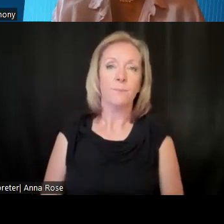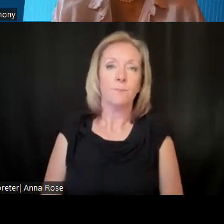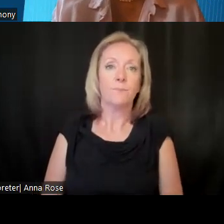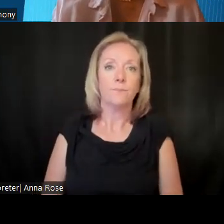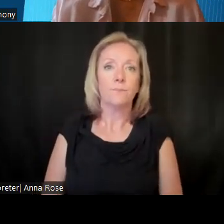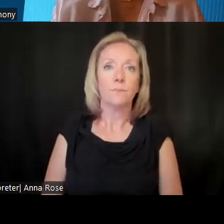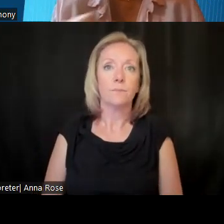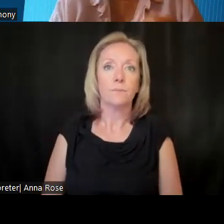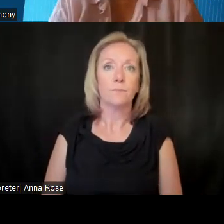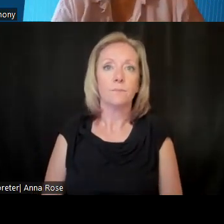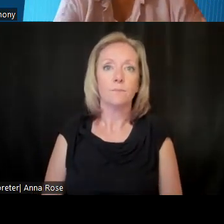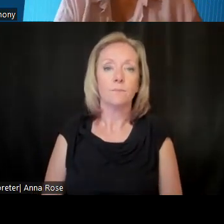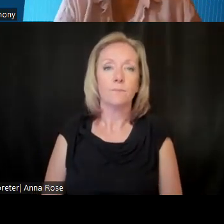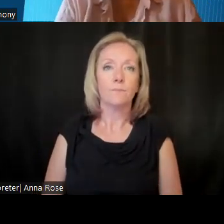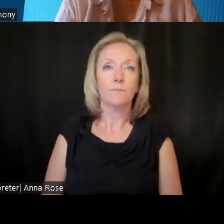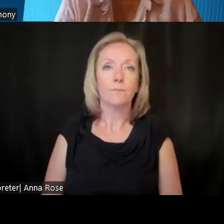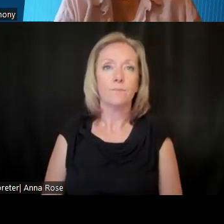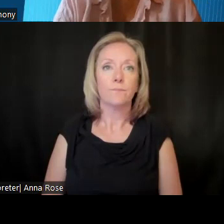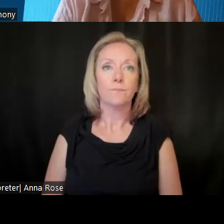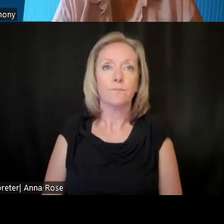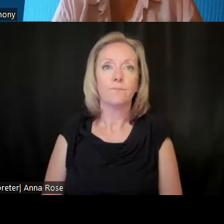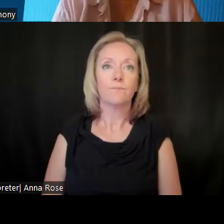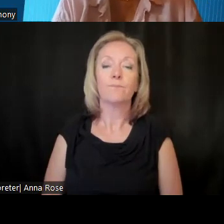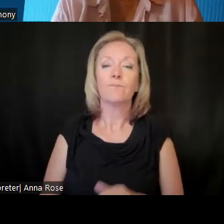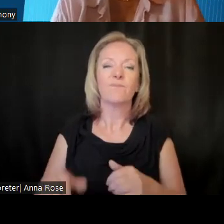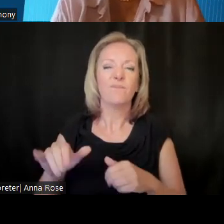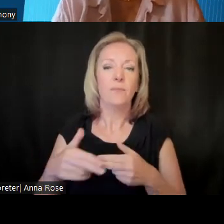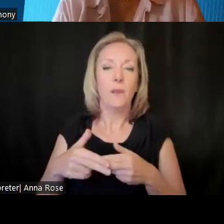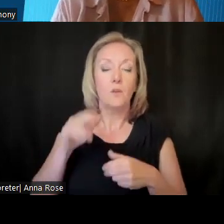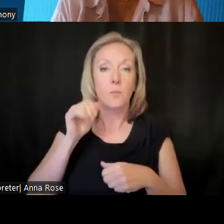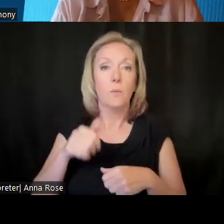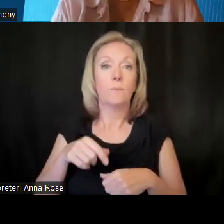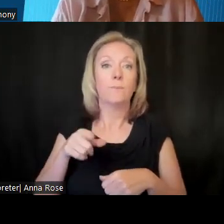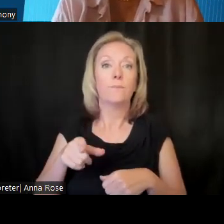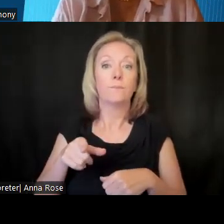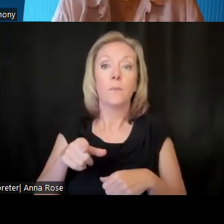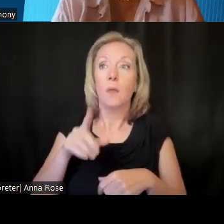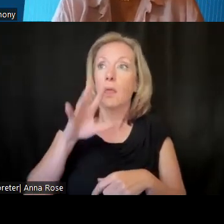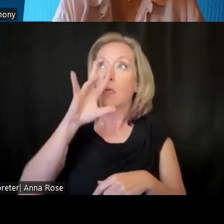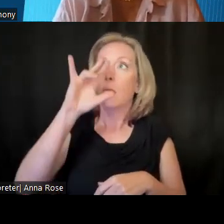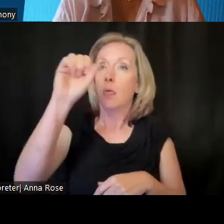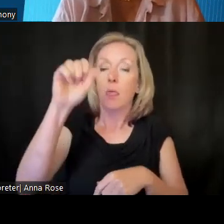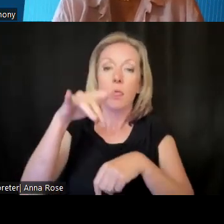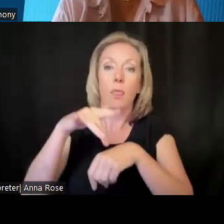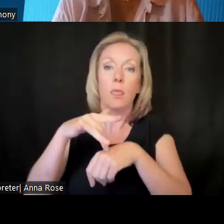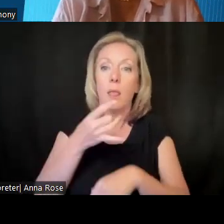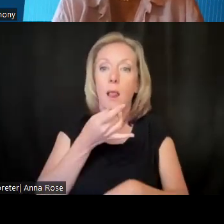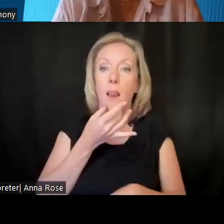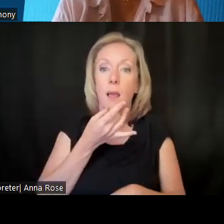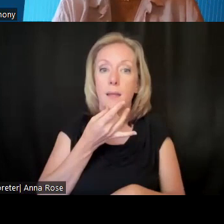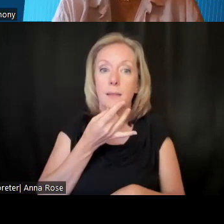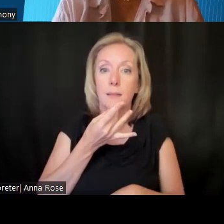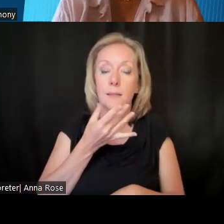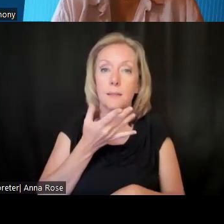level. We'll come back to that slide tomorrow. Do we see kids overly interested in lights? Is it like lights win